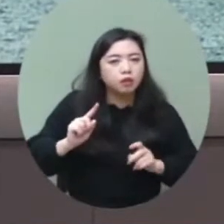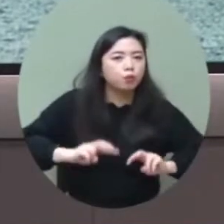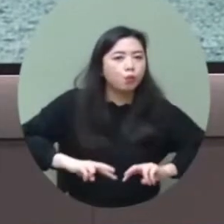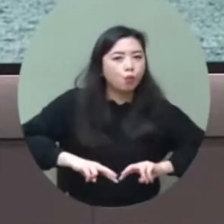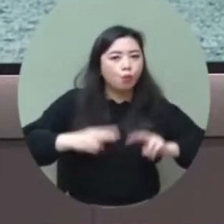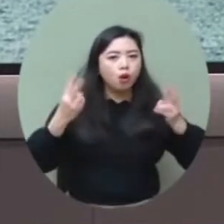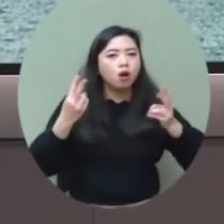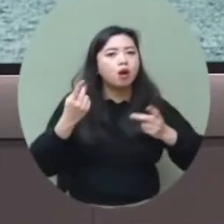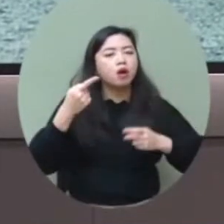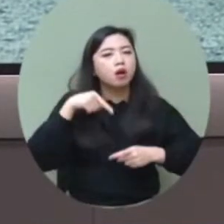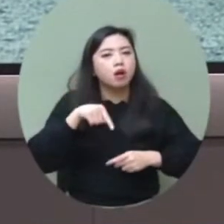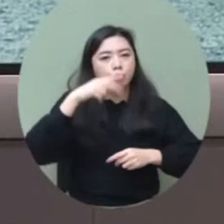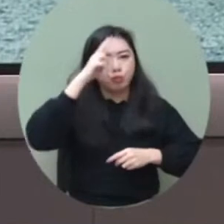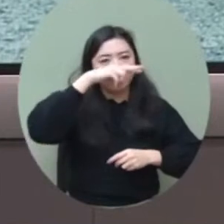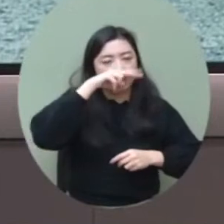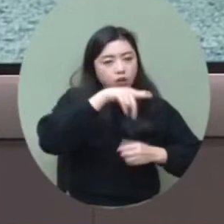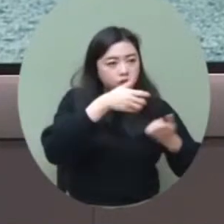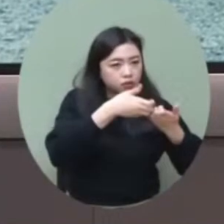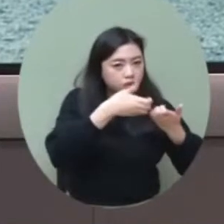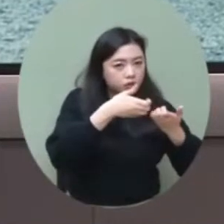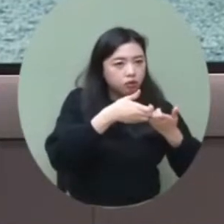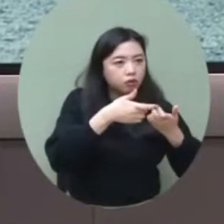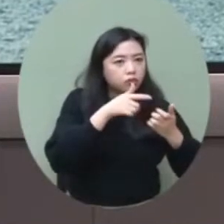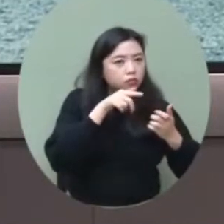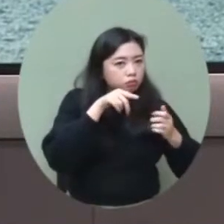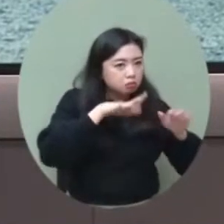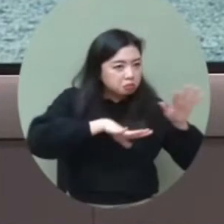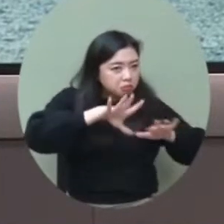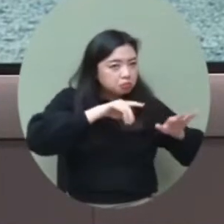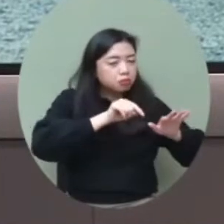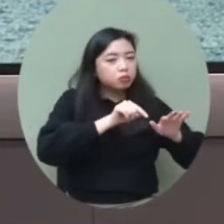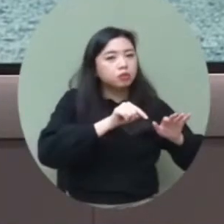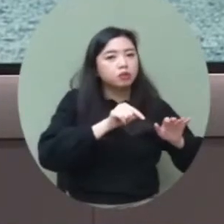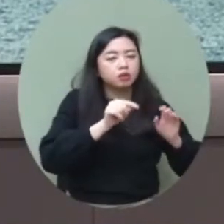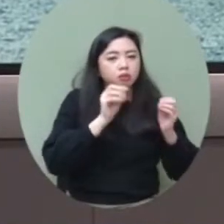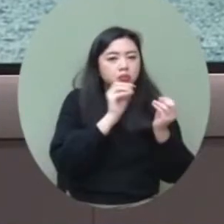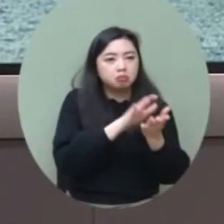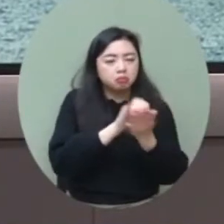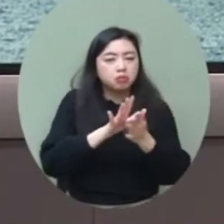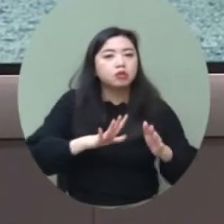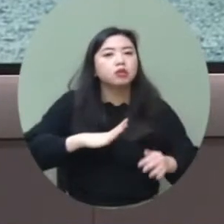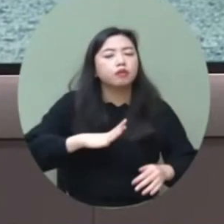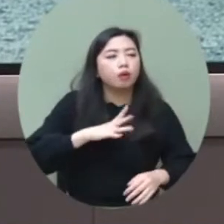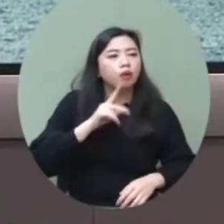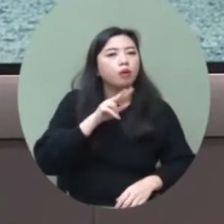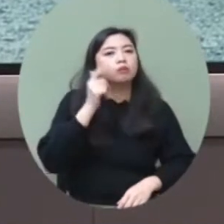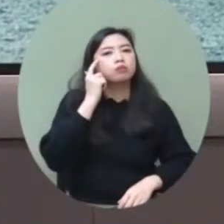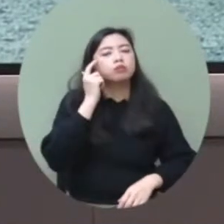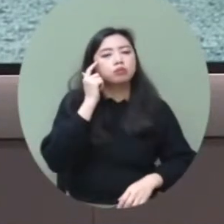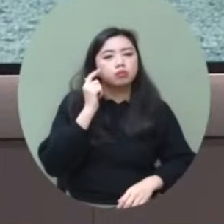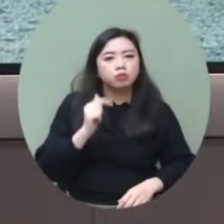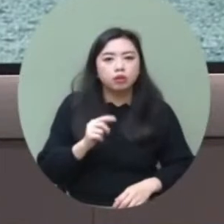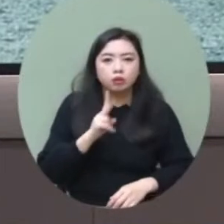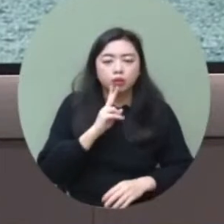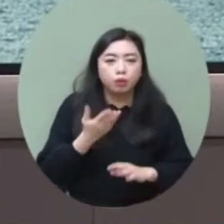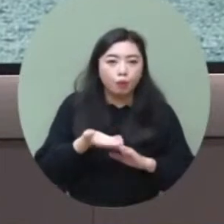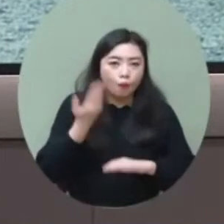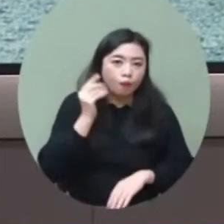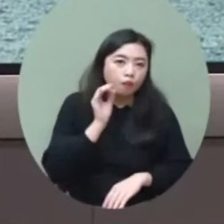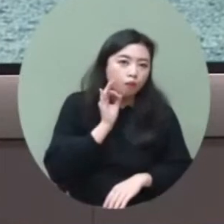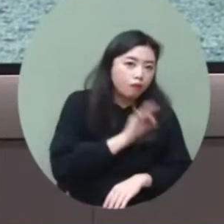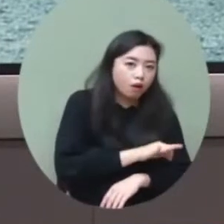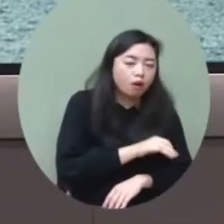And of course, I have reported the trend in the recent 3 weeks. So the number of notification